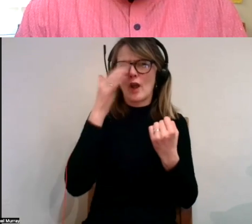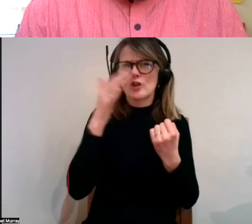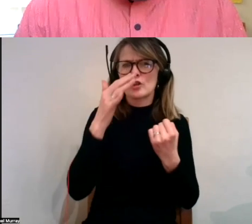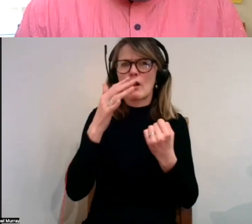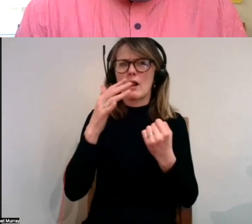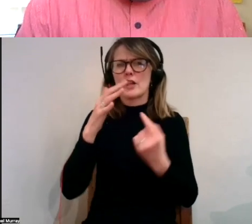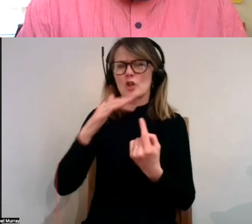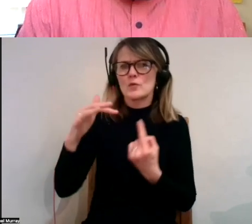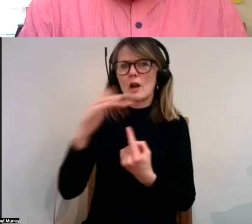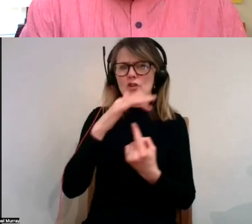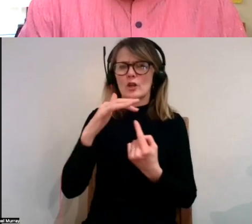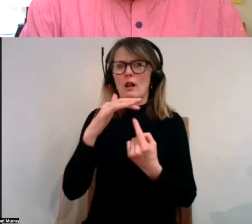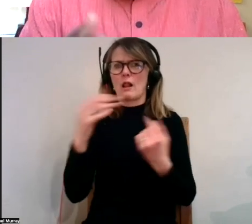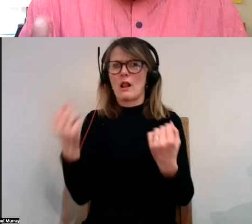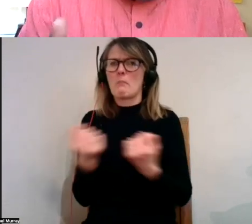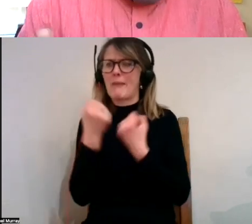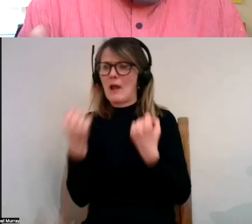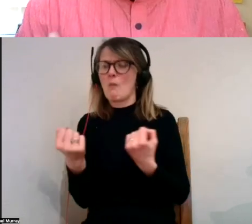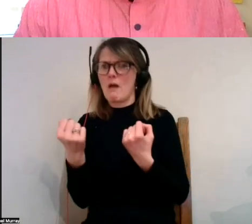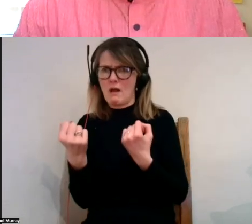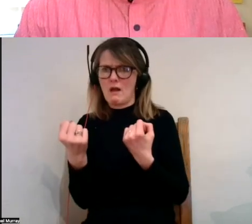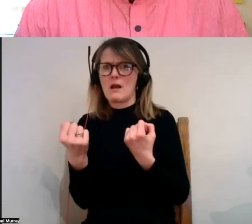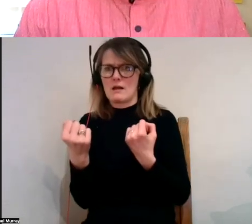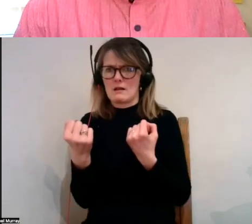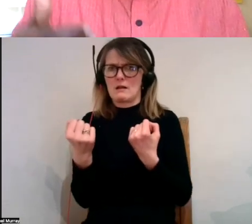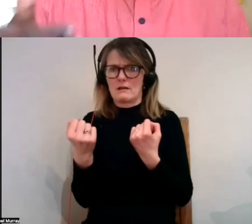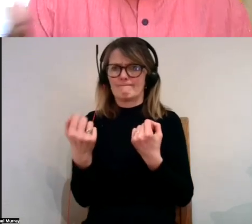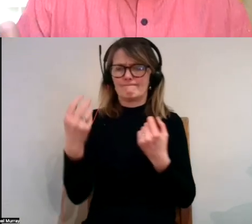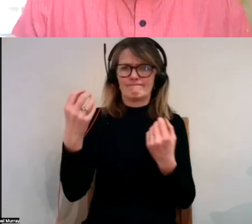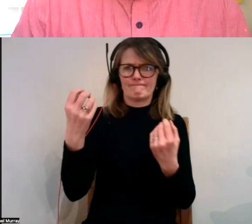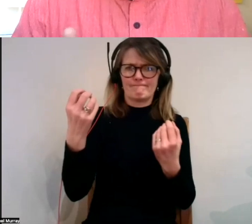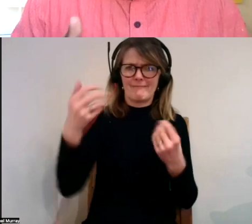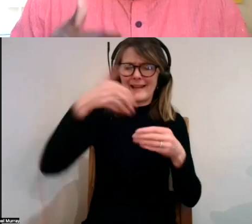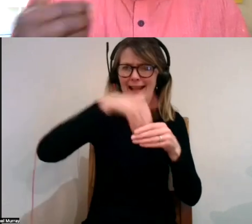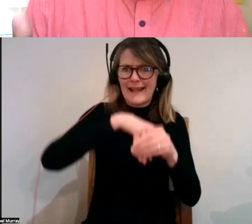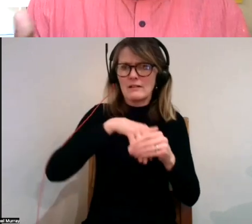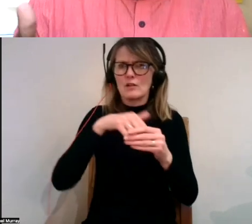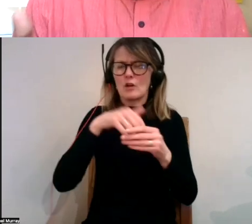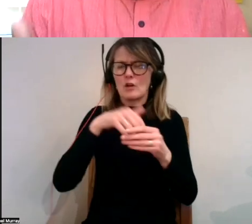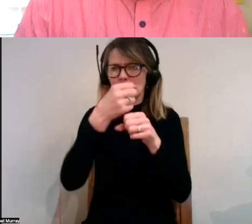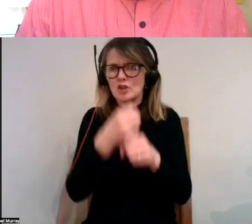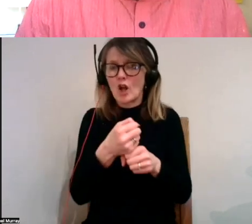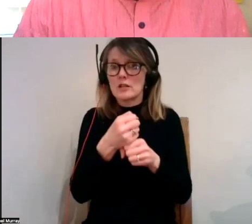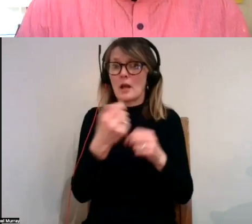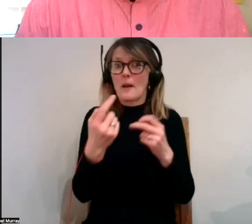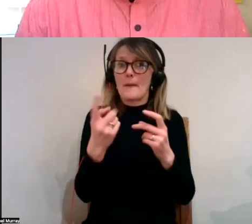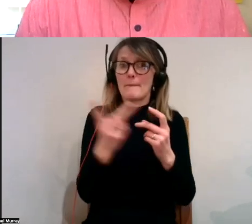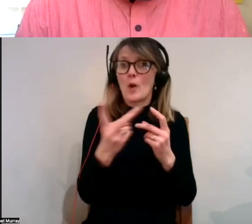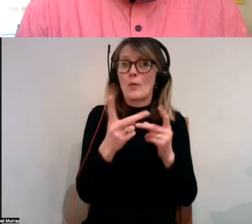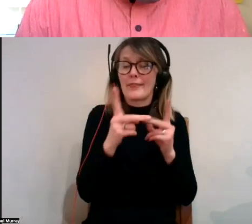for instance, that circulates in and around the church, both within its systems and also in the